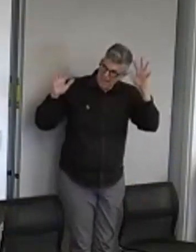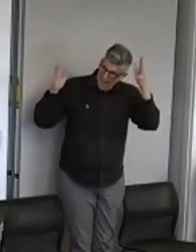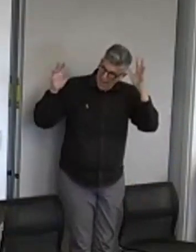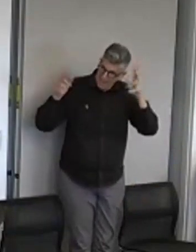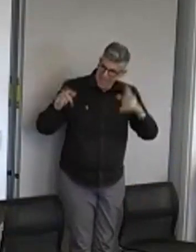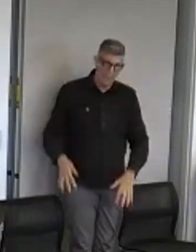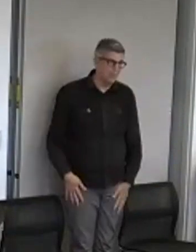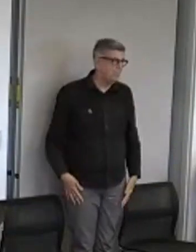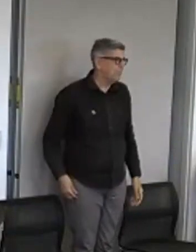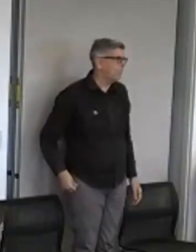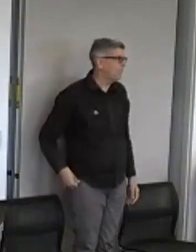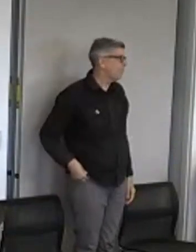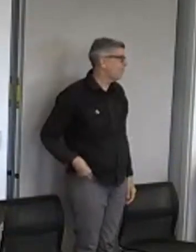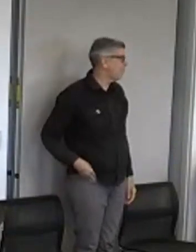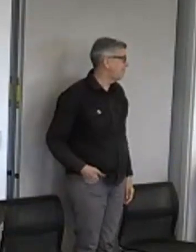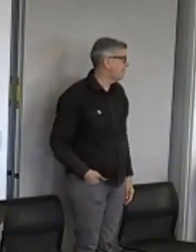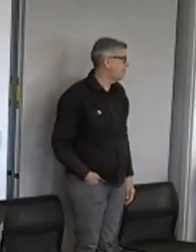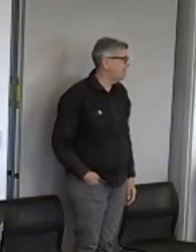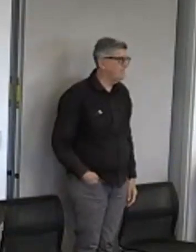Right.